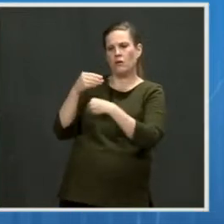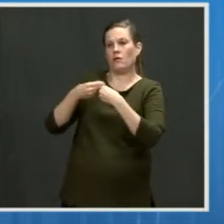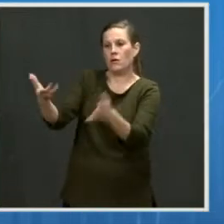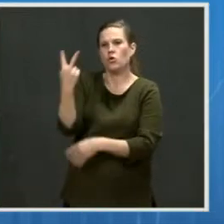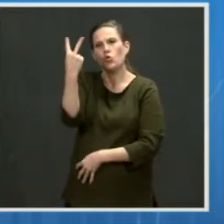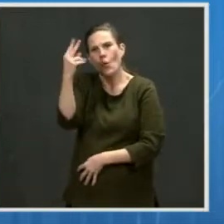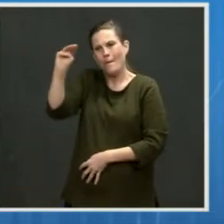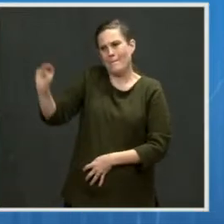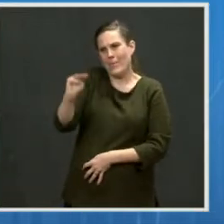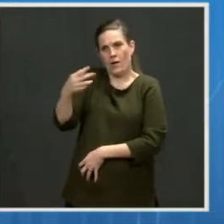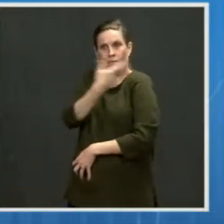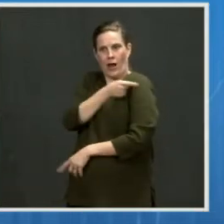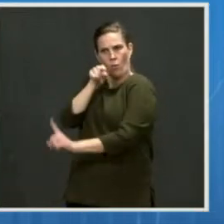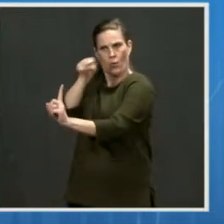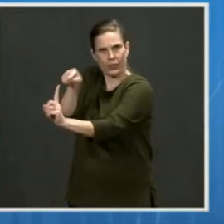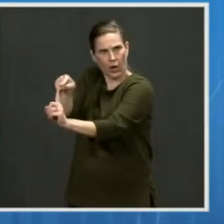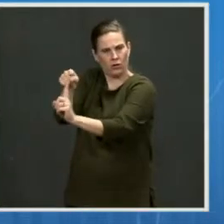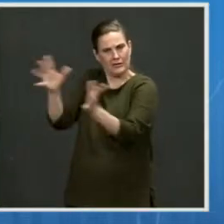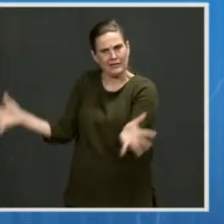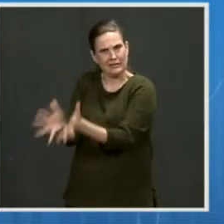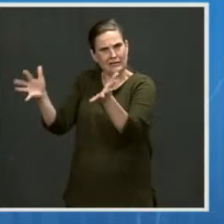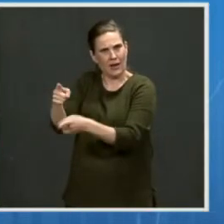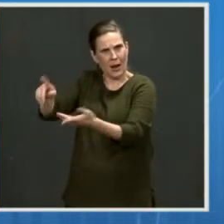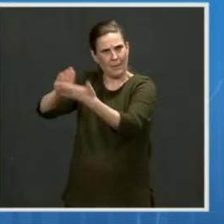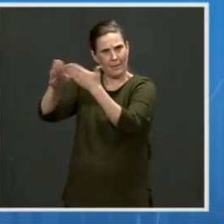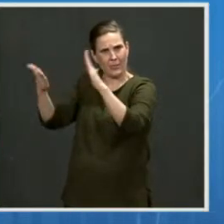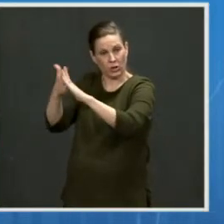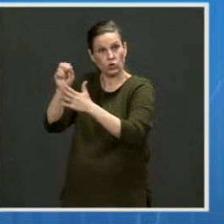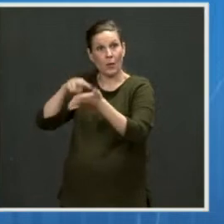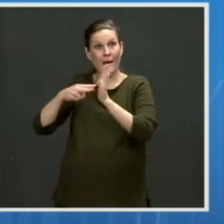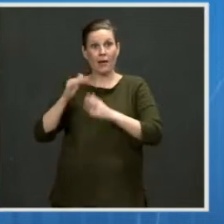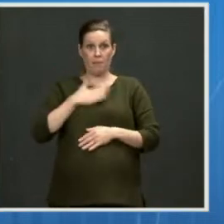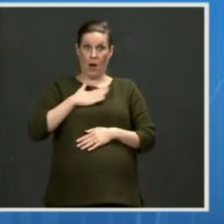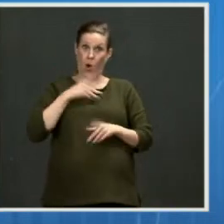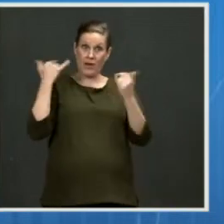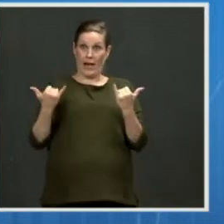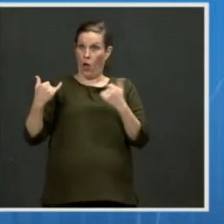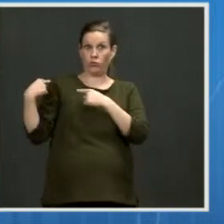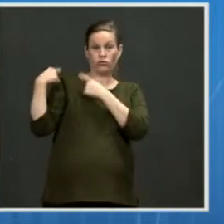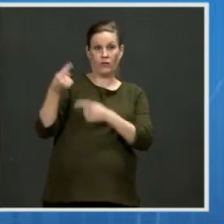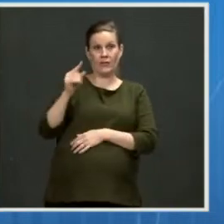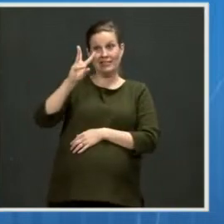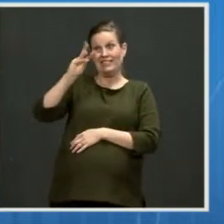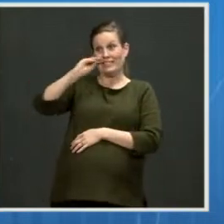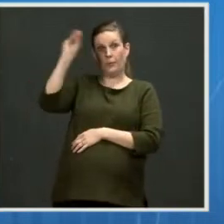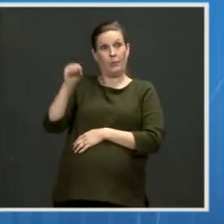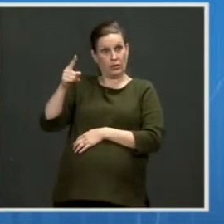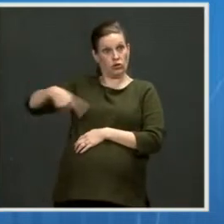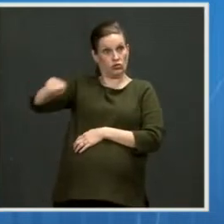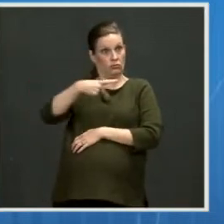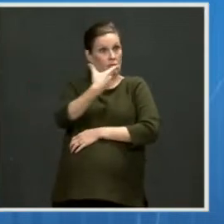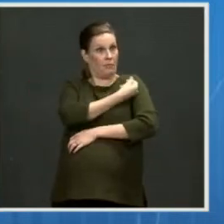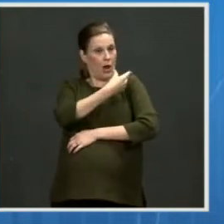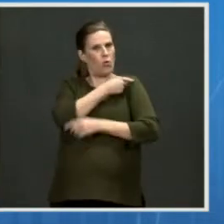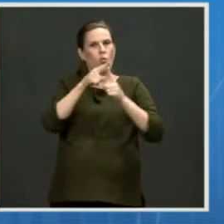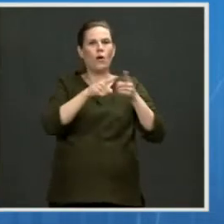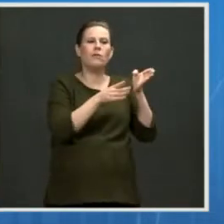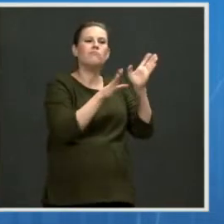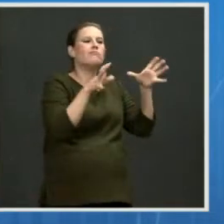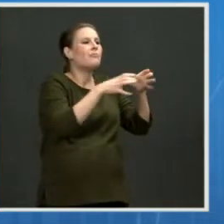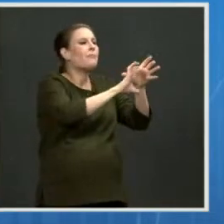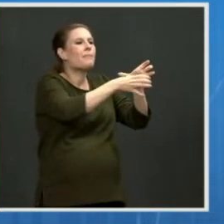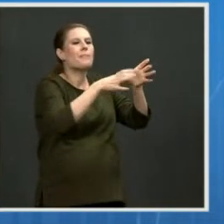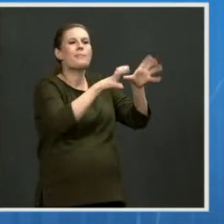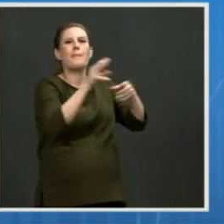minorities. All of these efforts are on behalf of one thing: saving lives. We need to